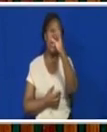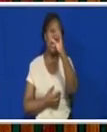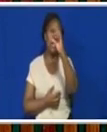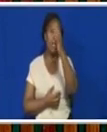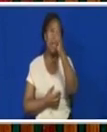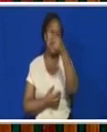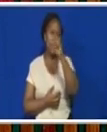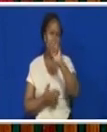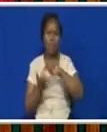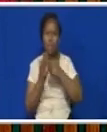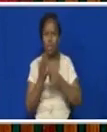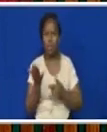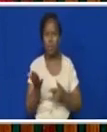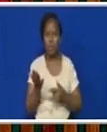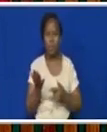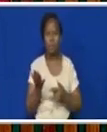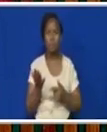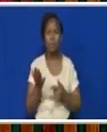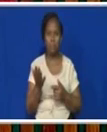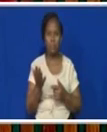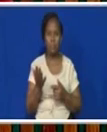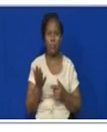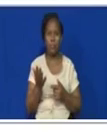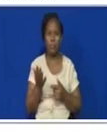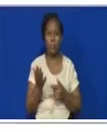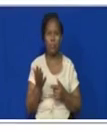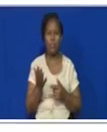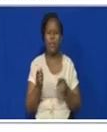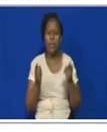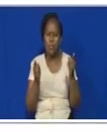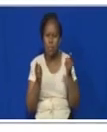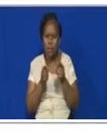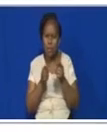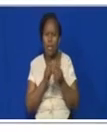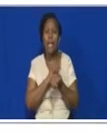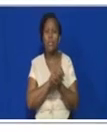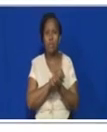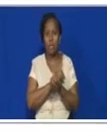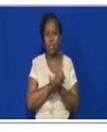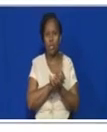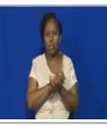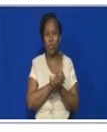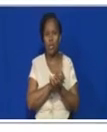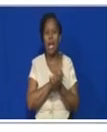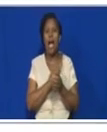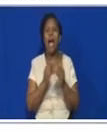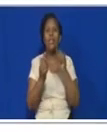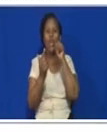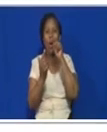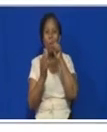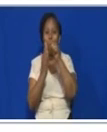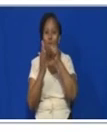highlight. Highlight means a brief explanation as the point